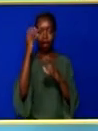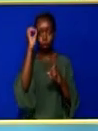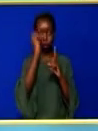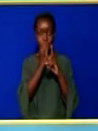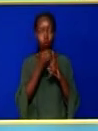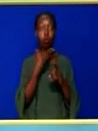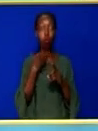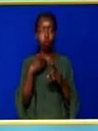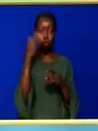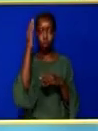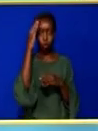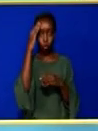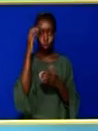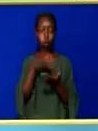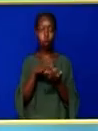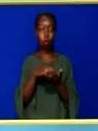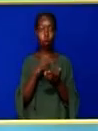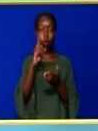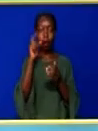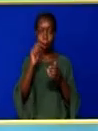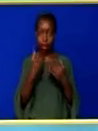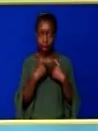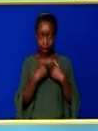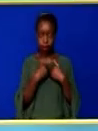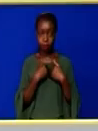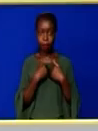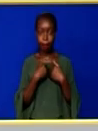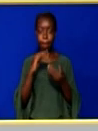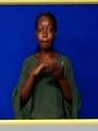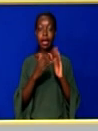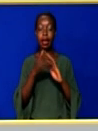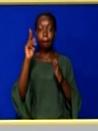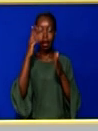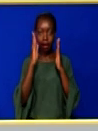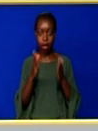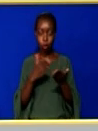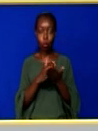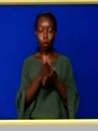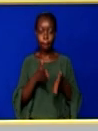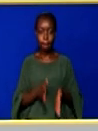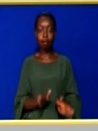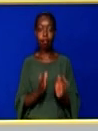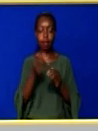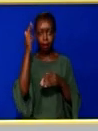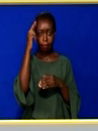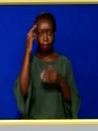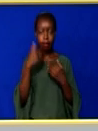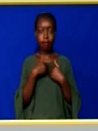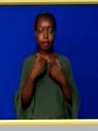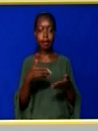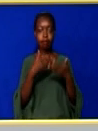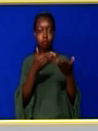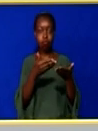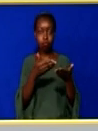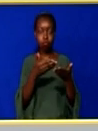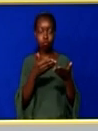want to look at conditions one must meet to qualify to be a Kenyan citizen by birth. Yes. Remember, I've already just given you